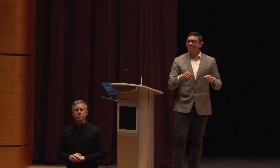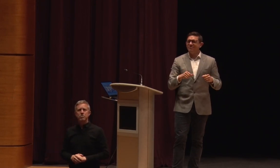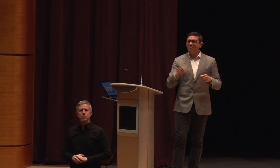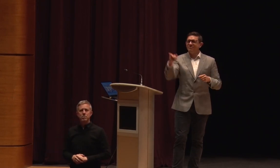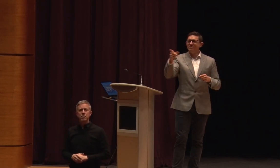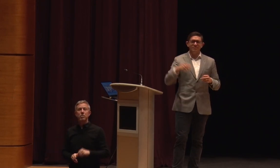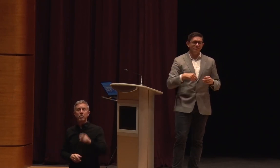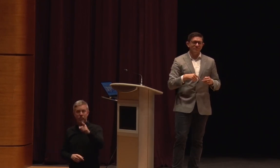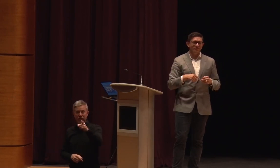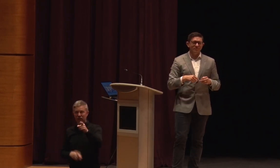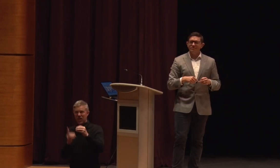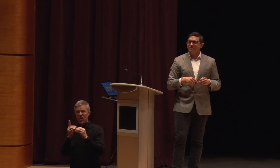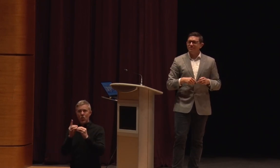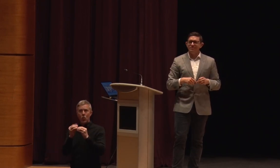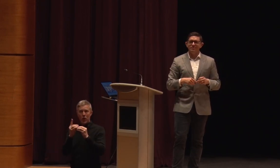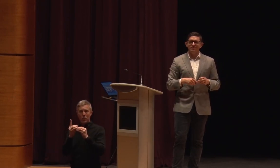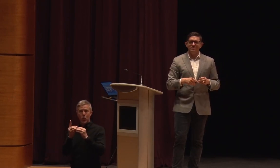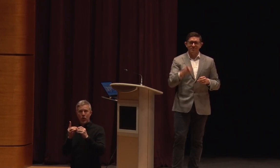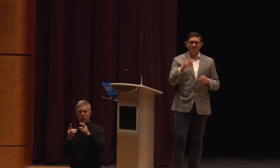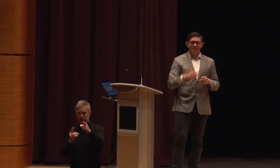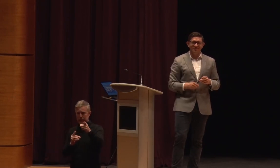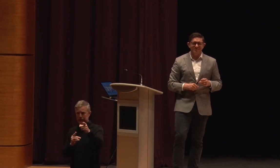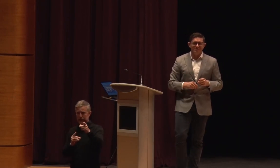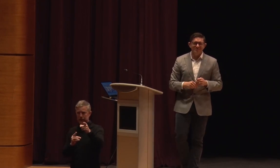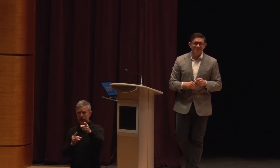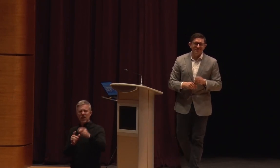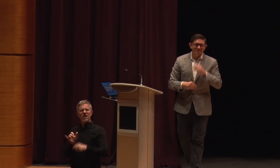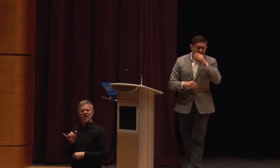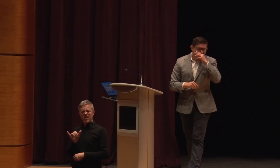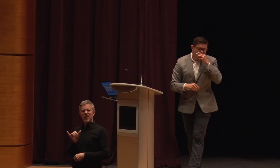If we have one more, yeah. Okay.